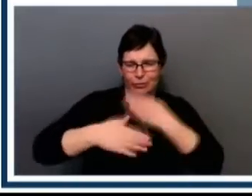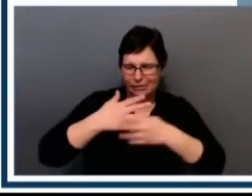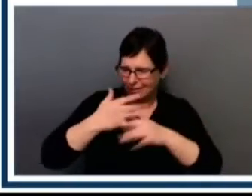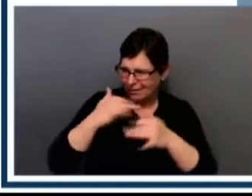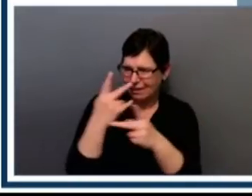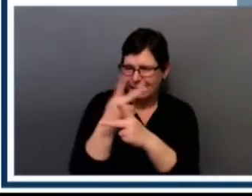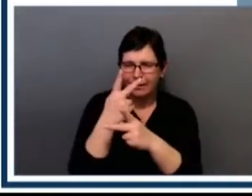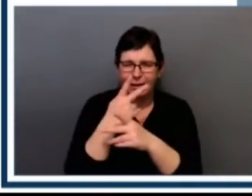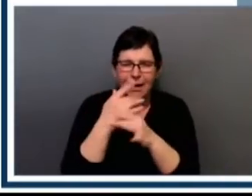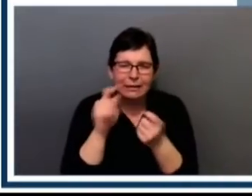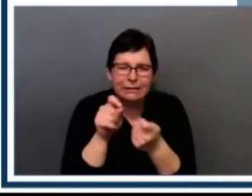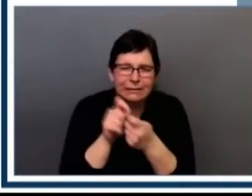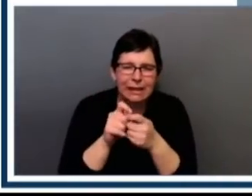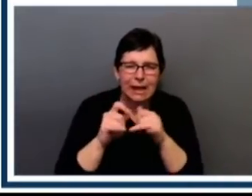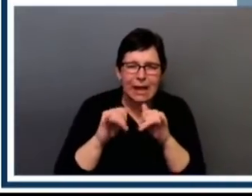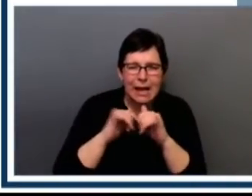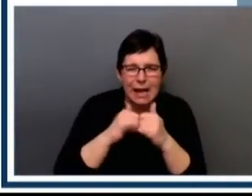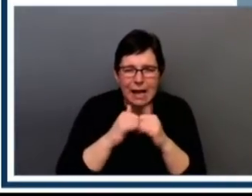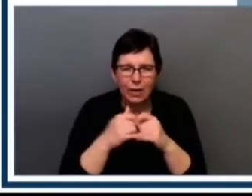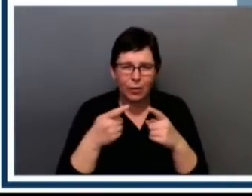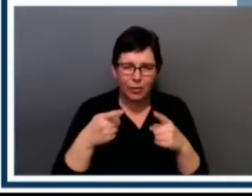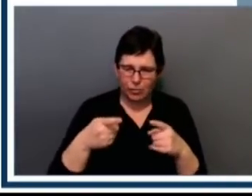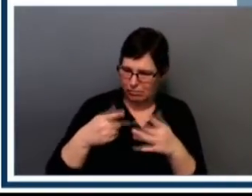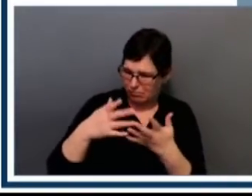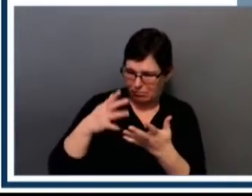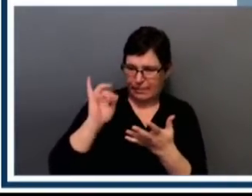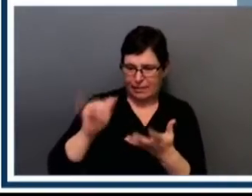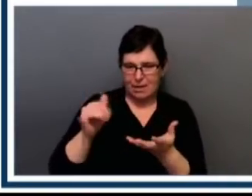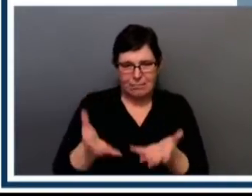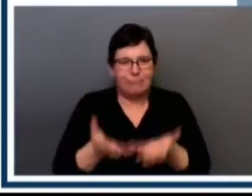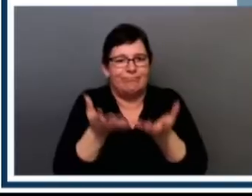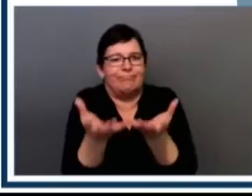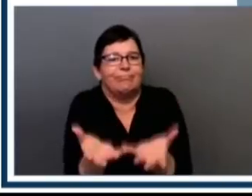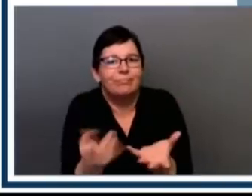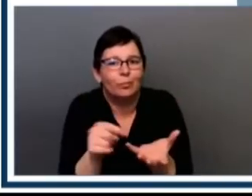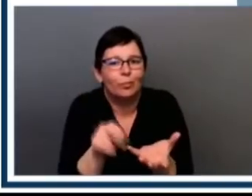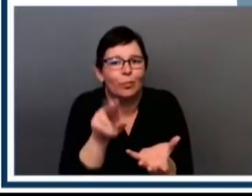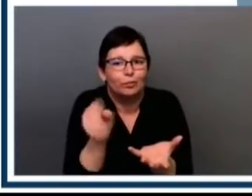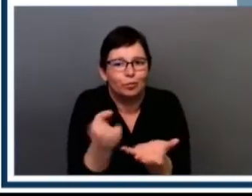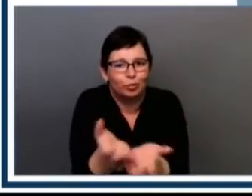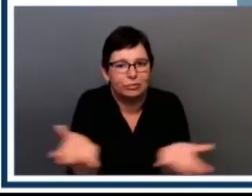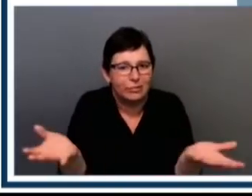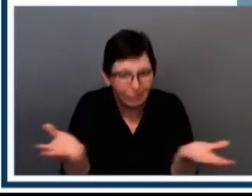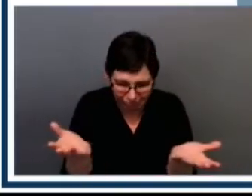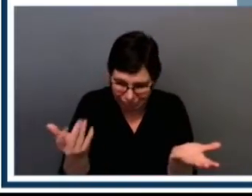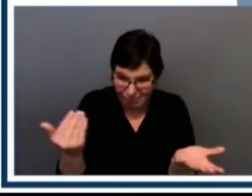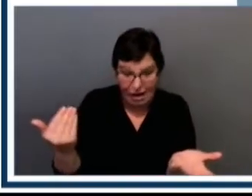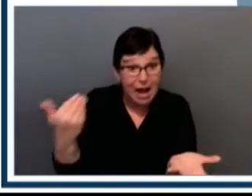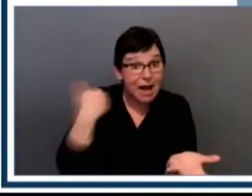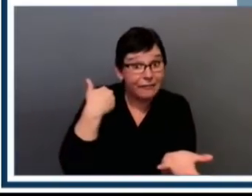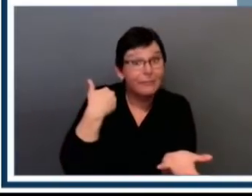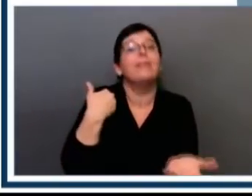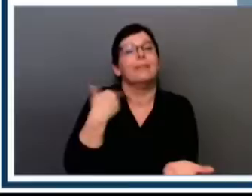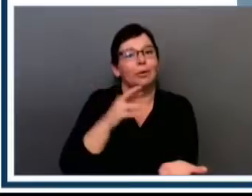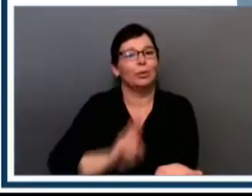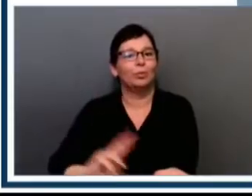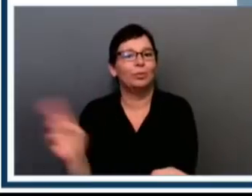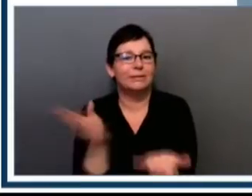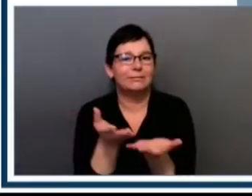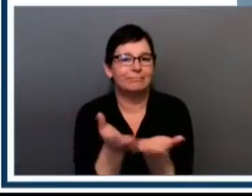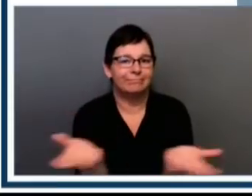that available. And they're still waiting for, at some point, we expect to see some recommendations or licensing and recommendations for kids